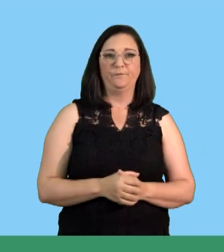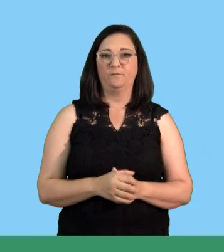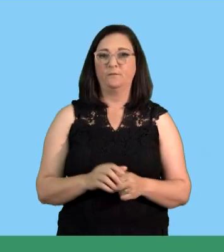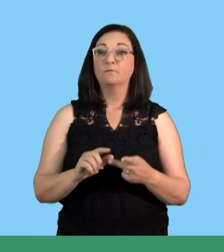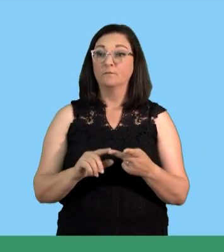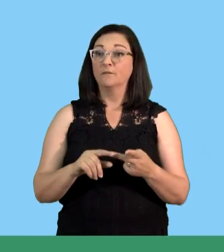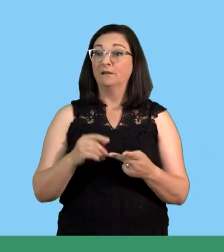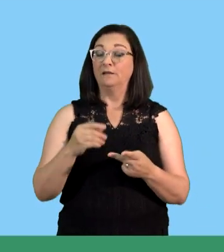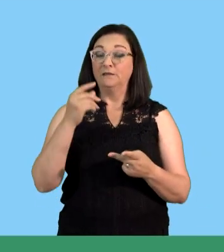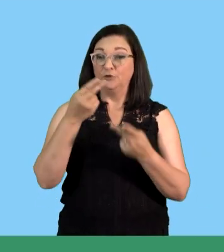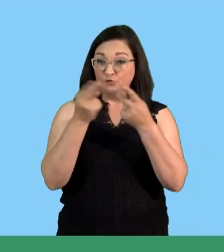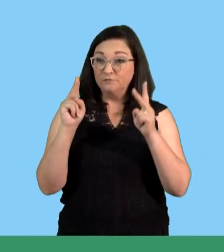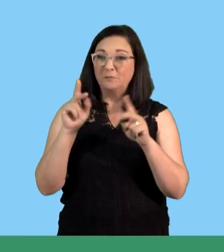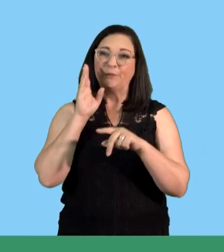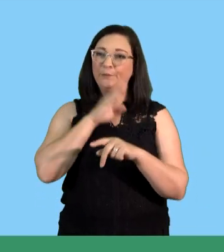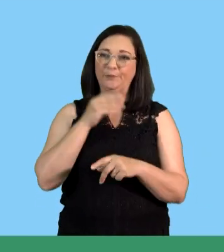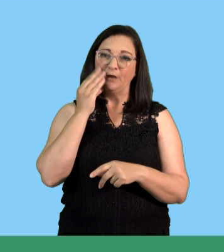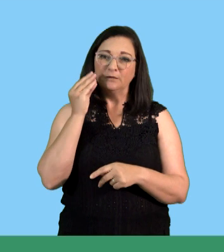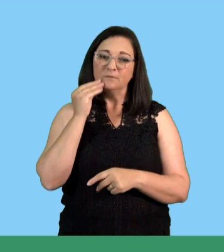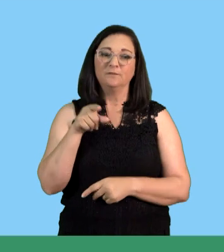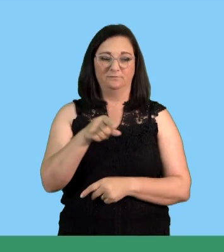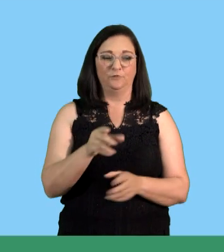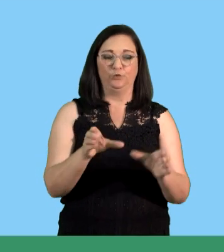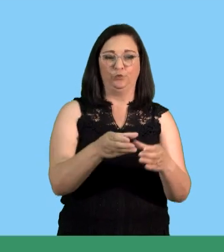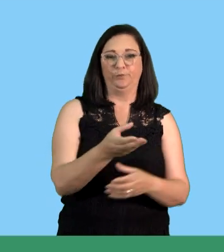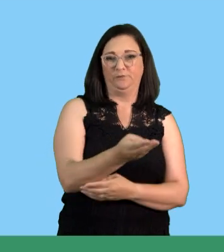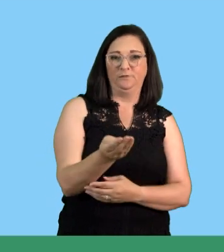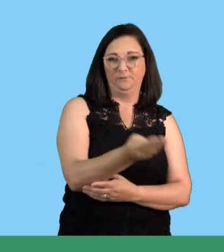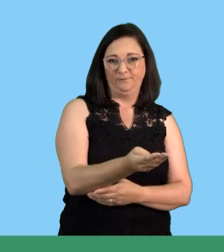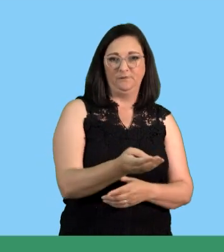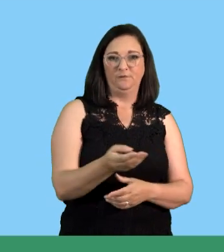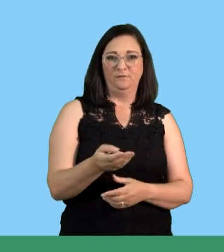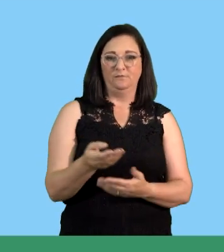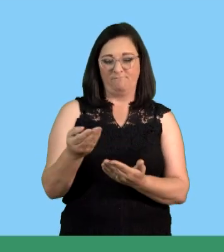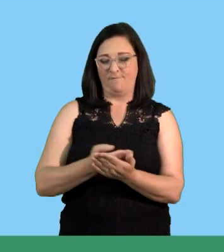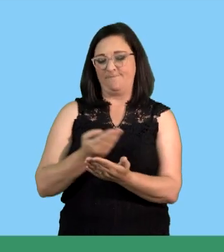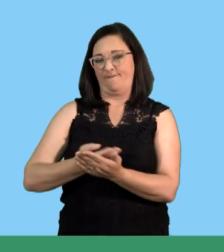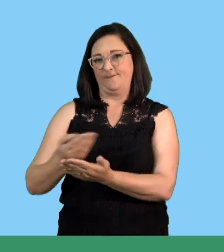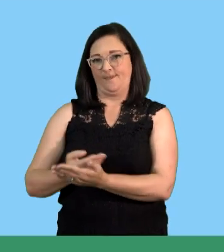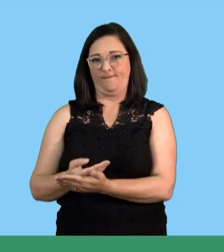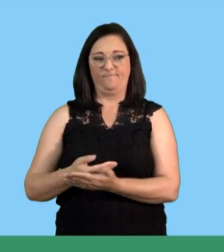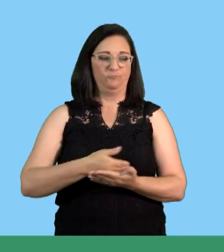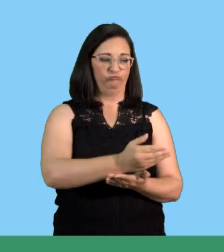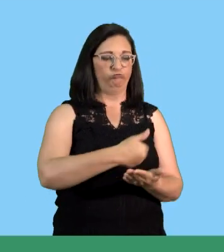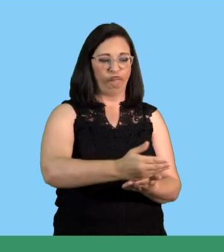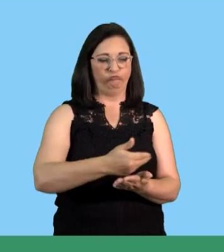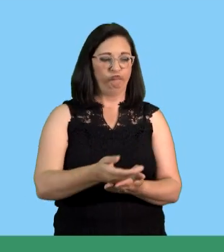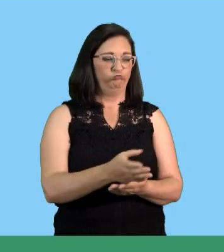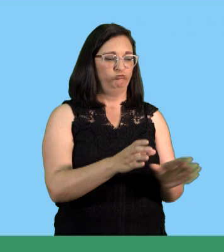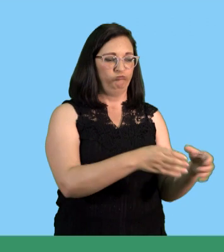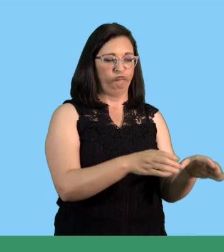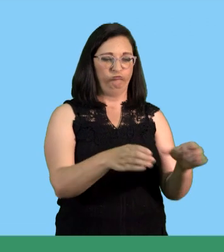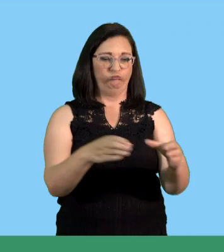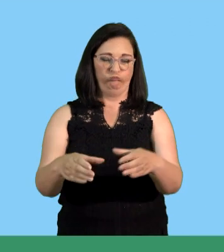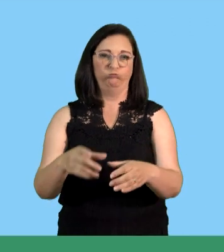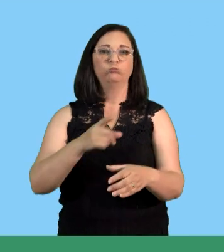from university, no experience. We put you aside. Okay, you meet the criteria, 5 years experience with the qualifications required